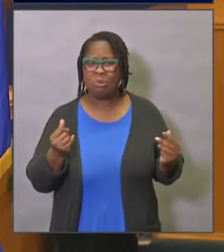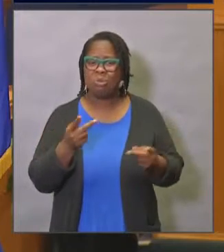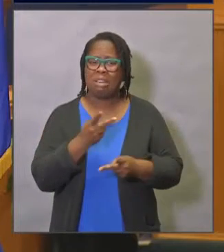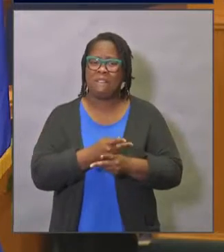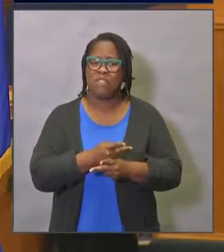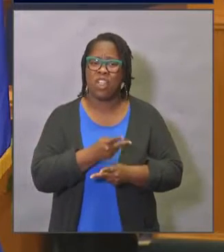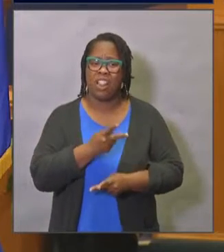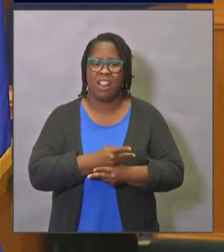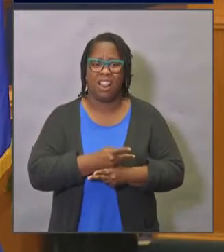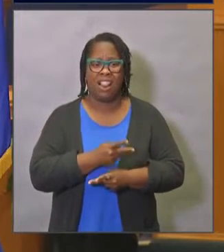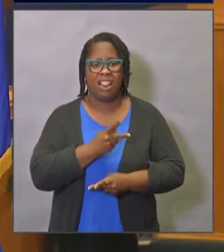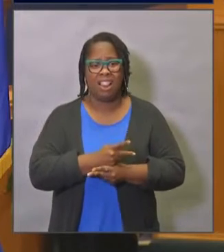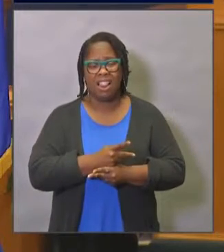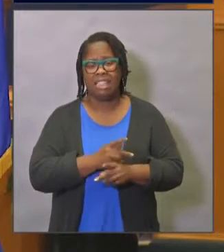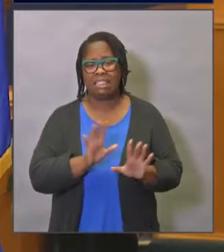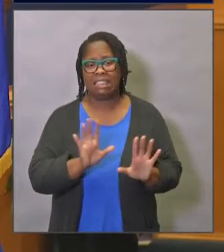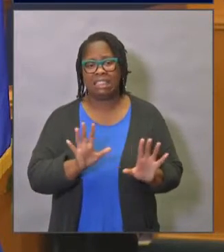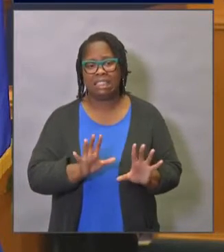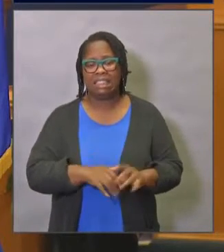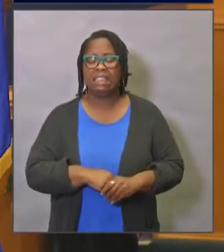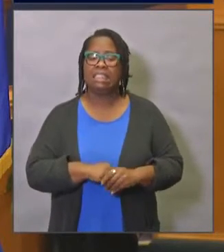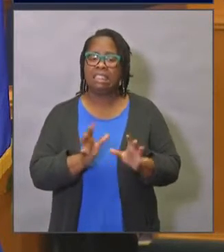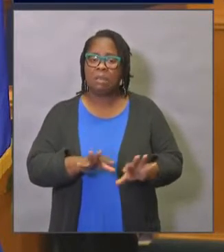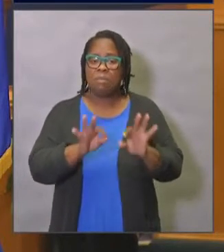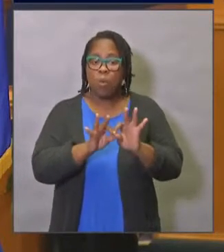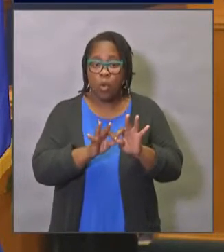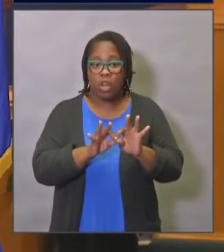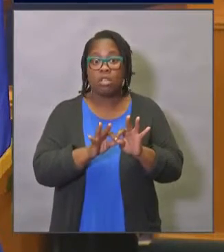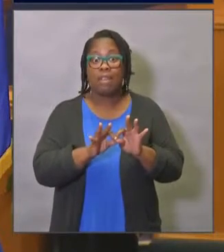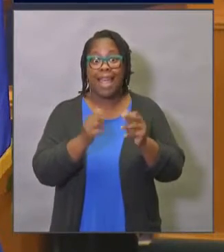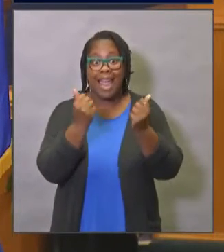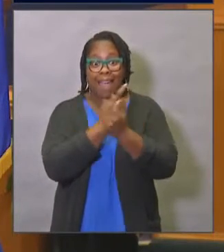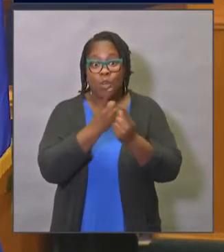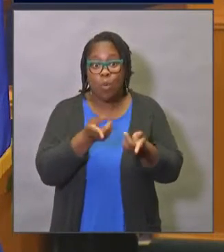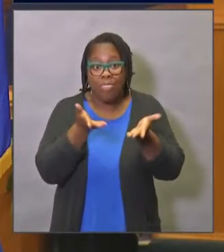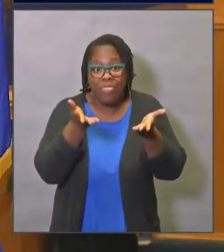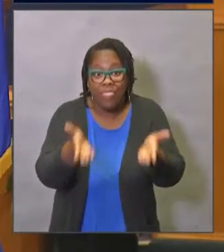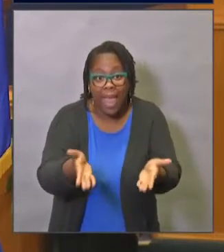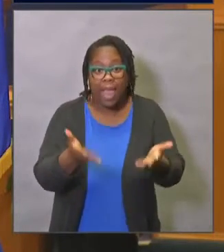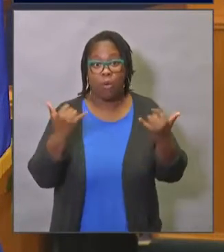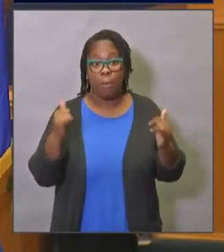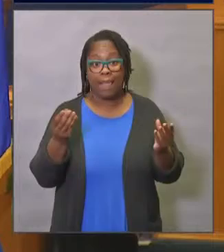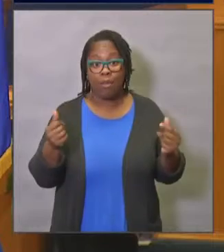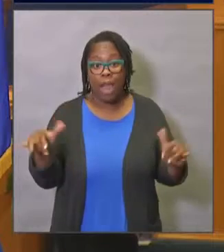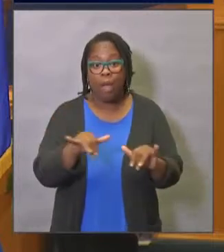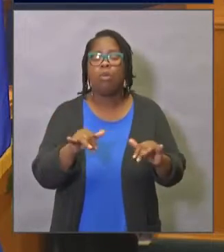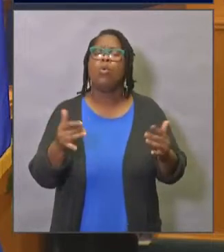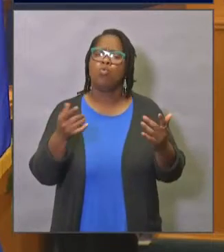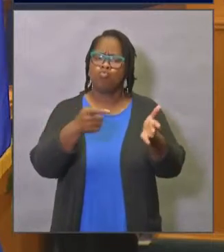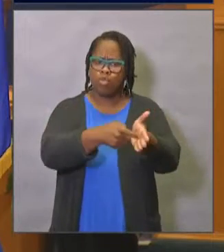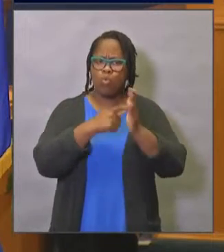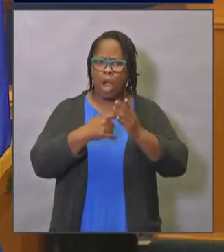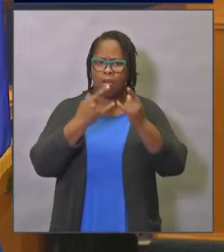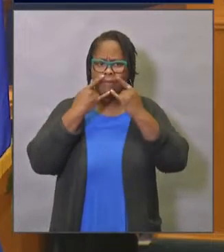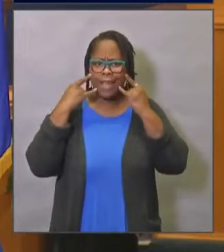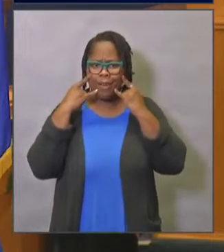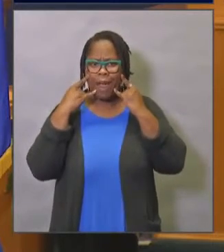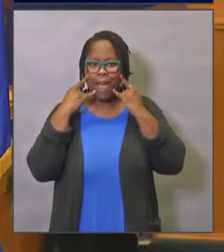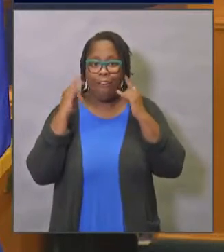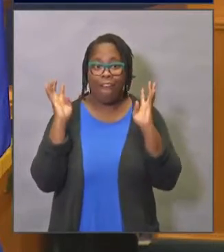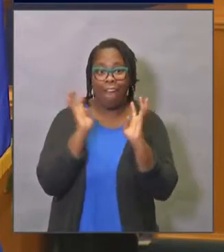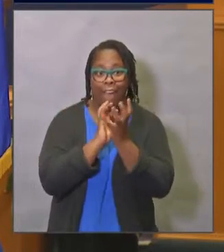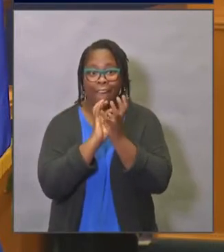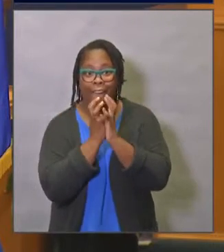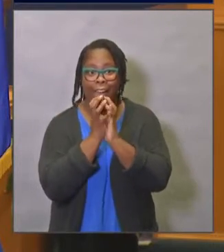is you are required to have everyone at that playground wearing a face covering at all times, and they should be distanced from people not